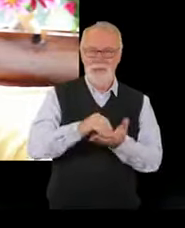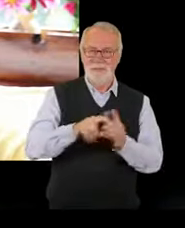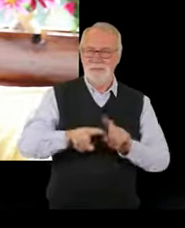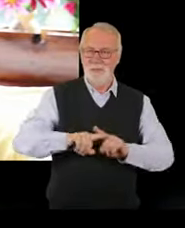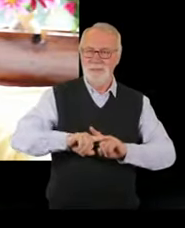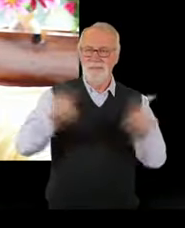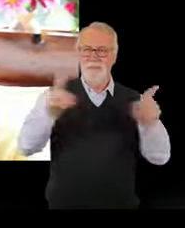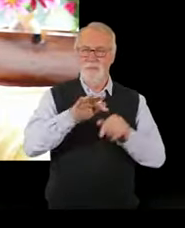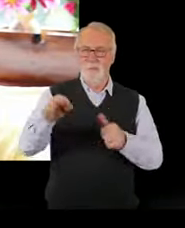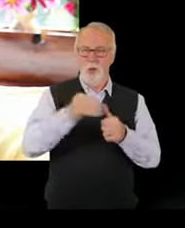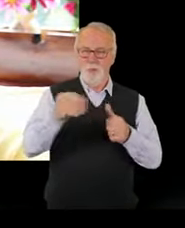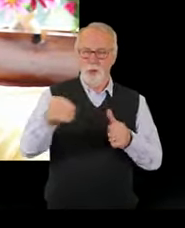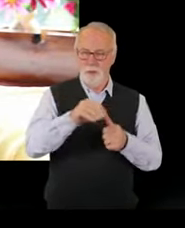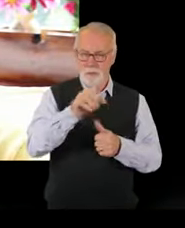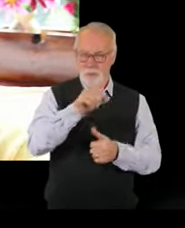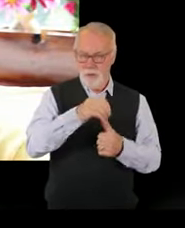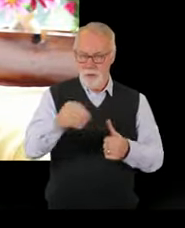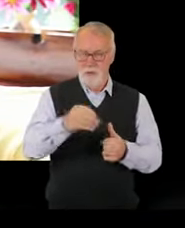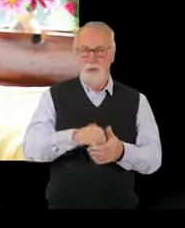that it was any different from anybody else.